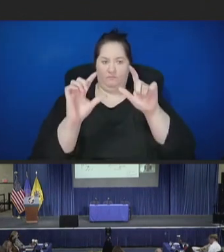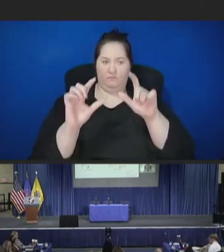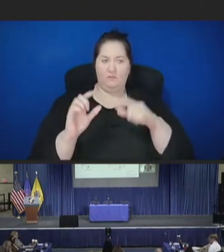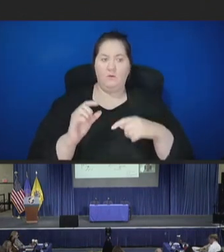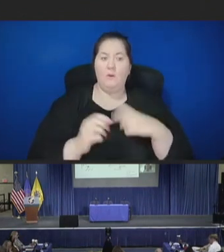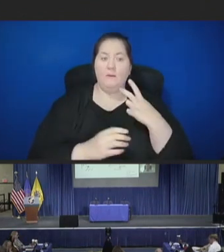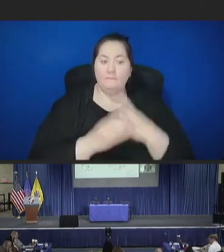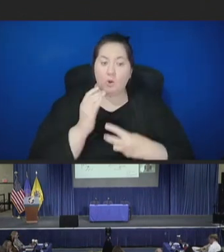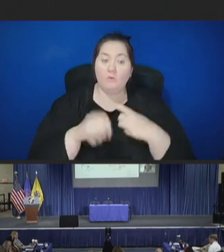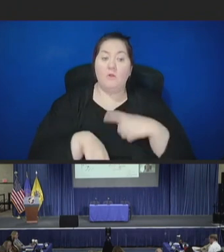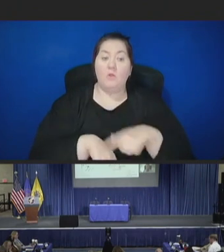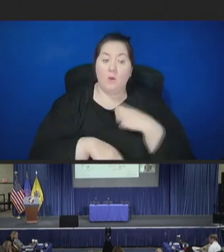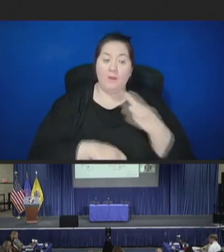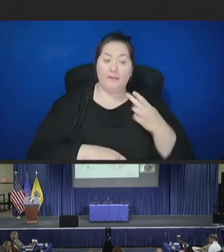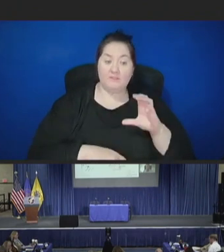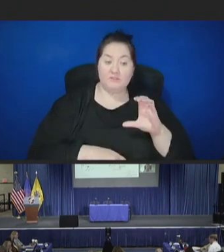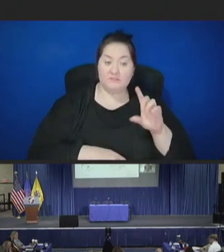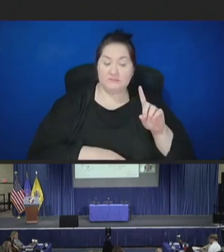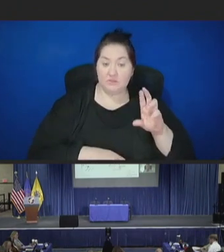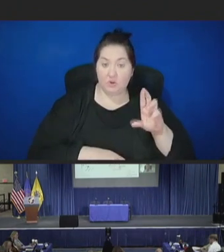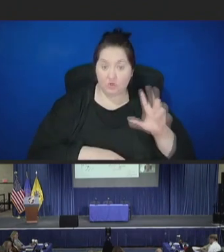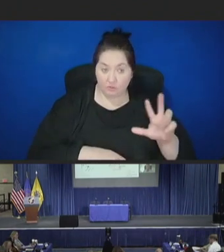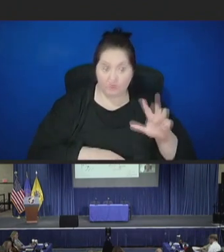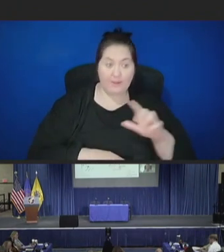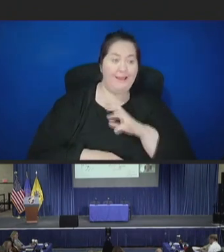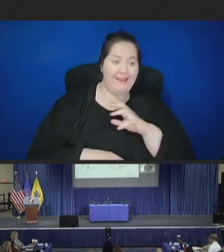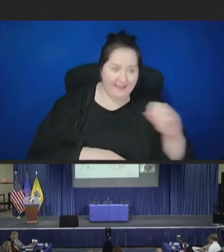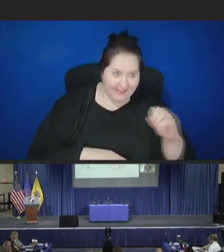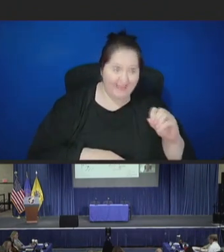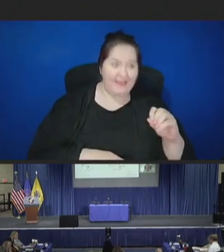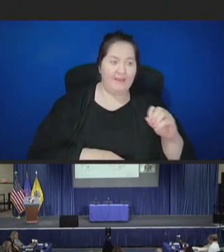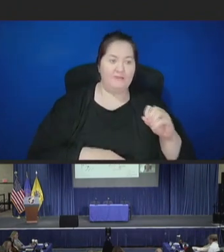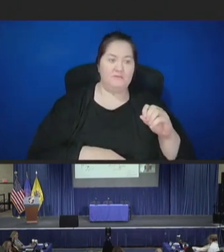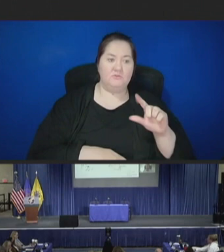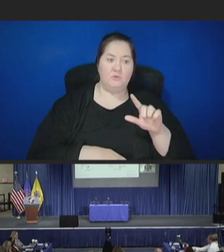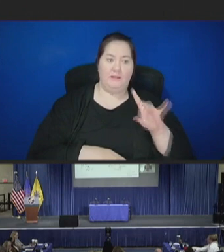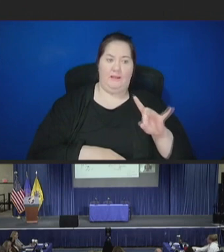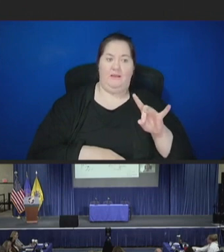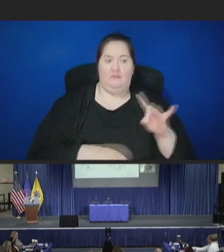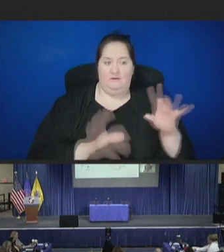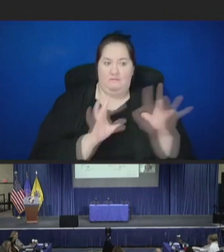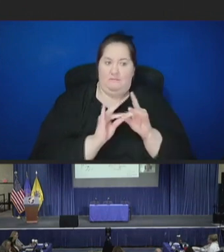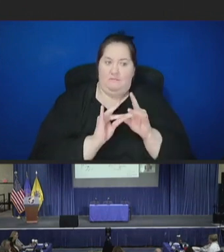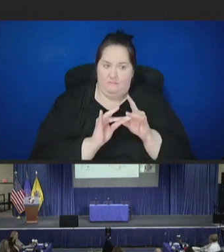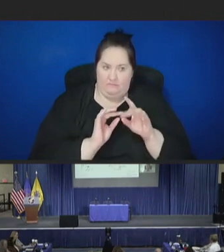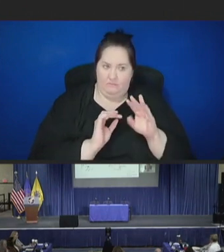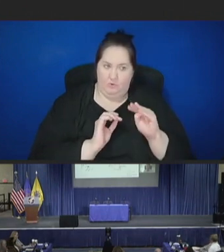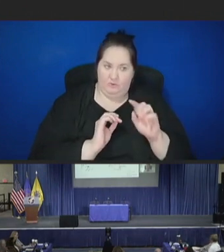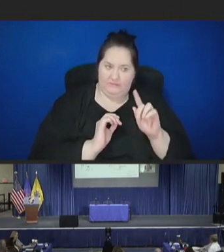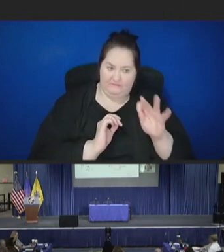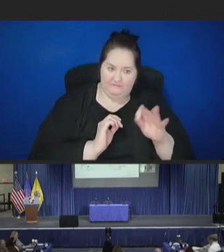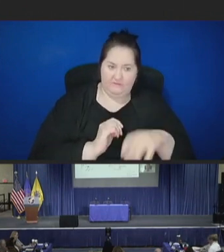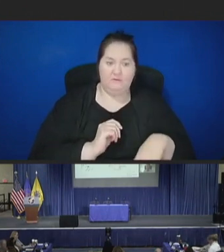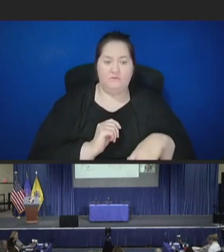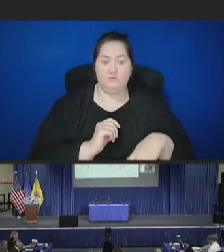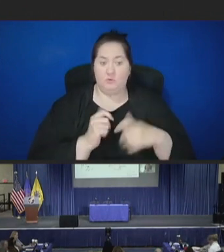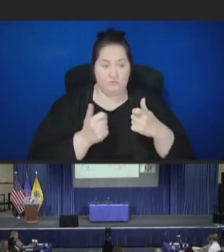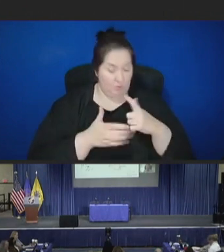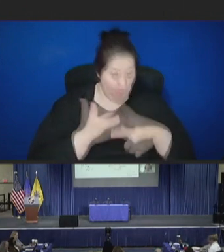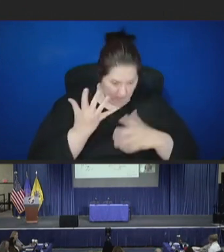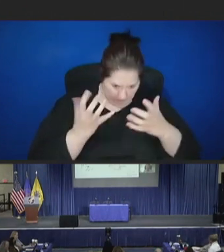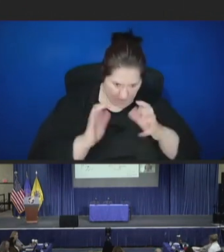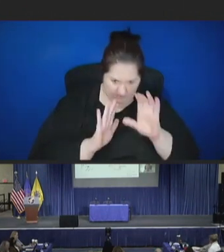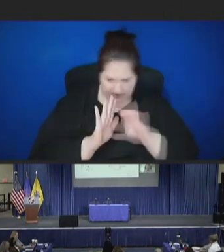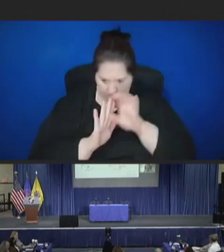both the long HCR3s and we get the 10E8 binding motif. So we're really enriching exactly for the characteristics we're looking